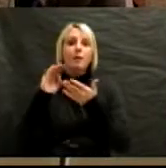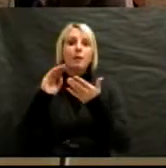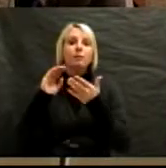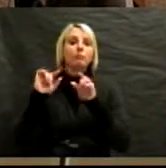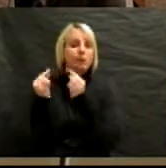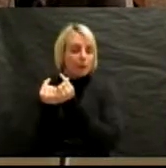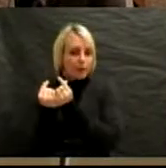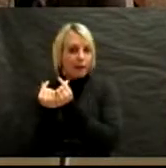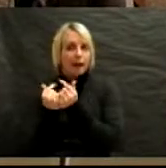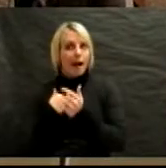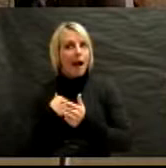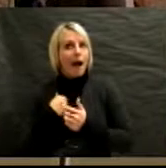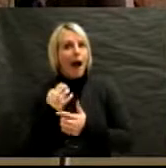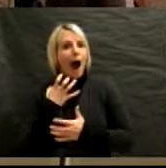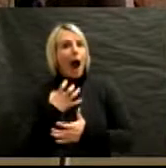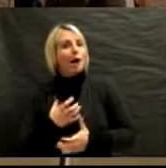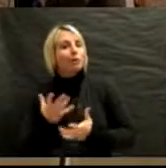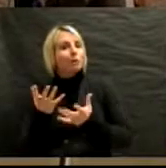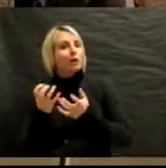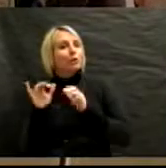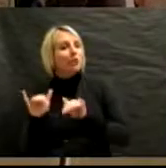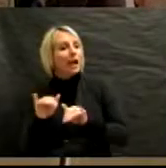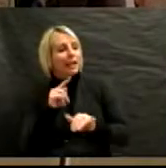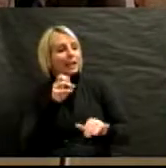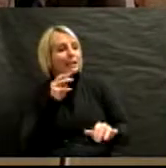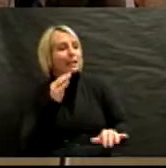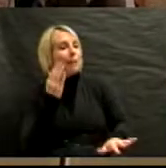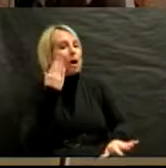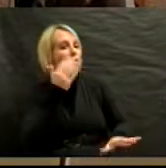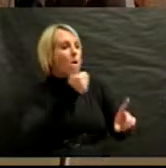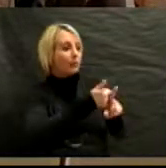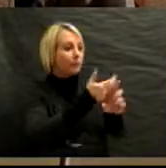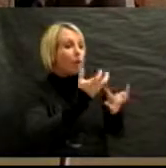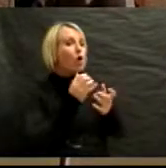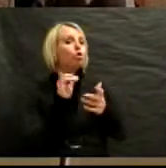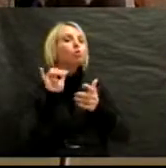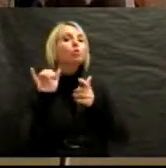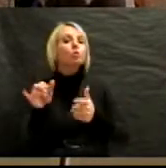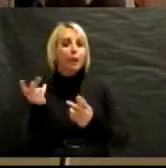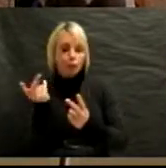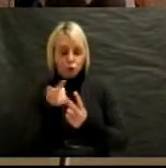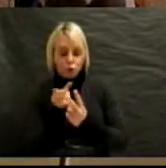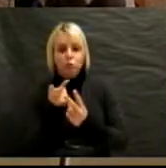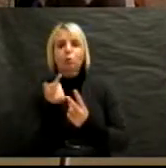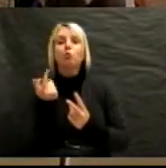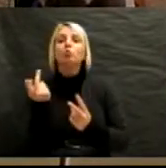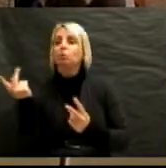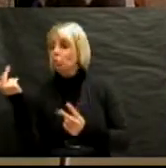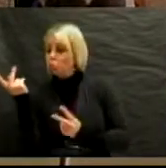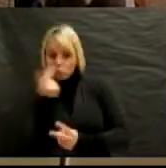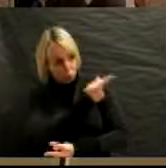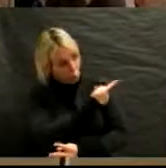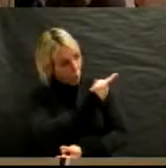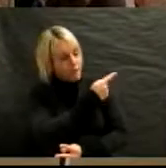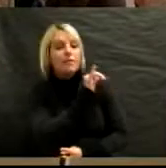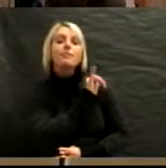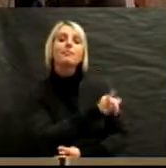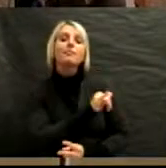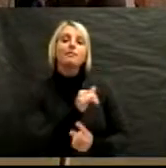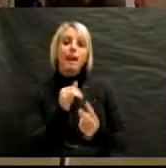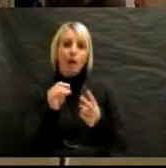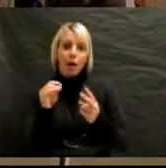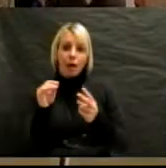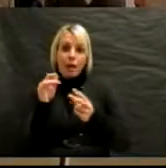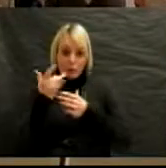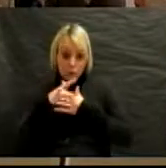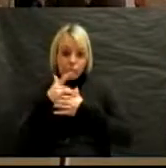has a very strong desire to stay on it, so I think the two of us would like to stay on it. There is room for a third if anybody had a desire to be a part